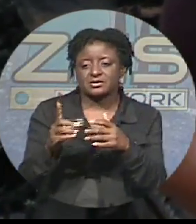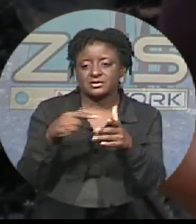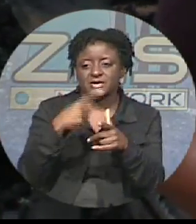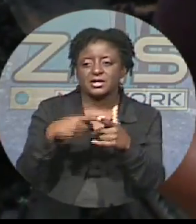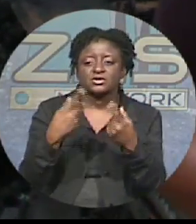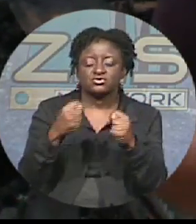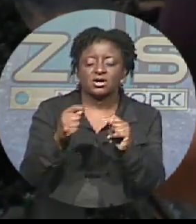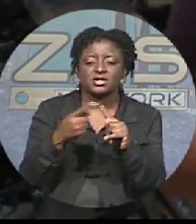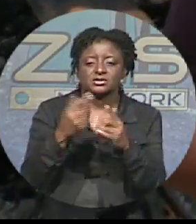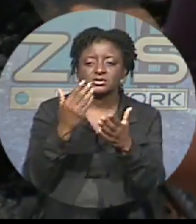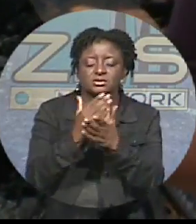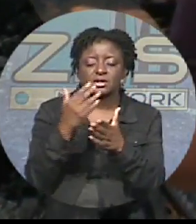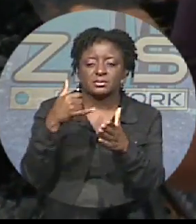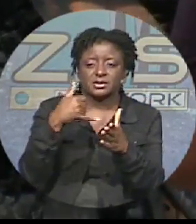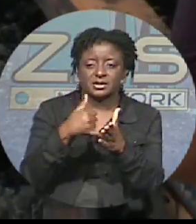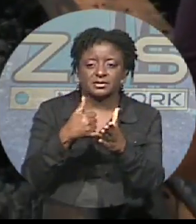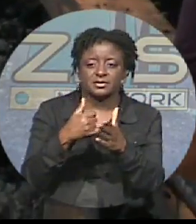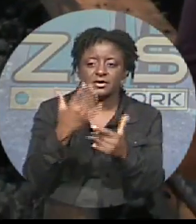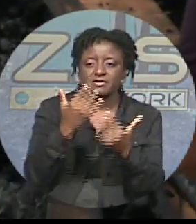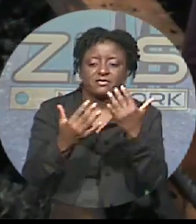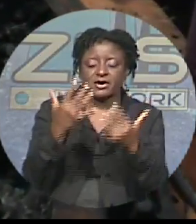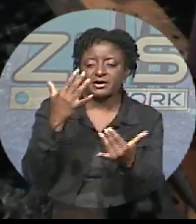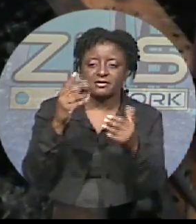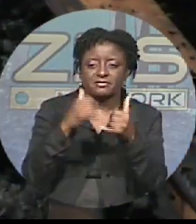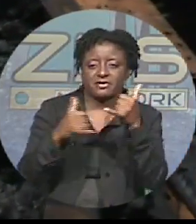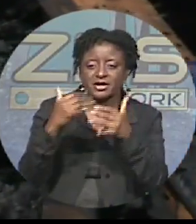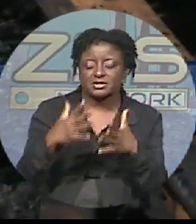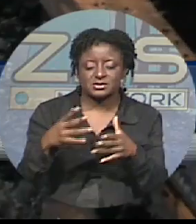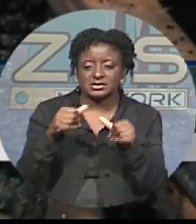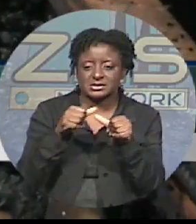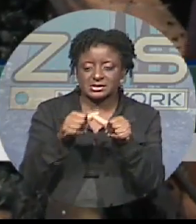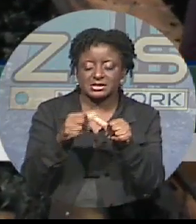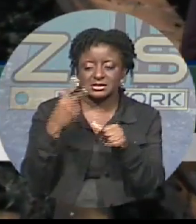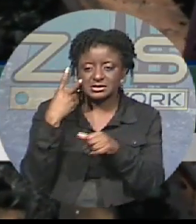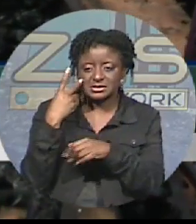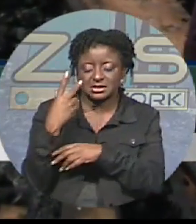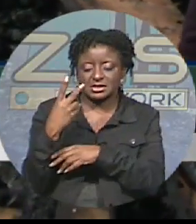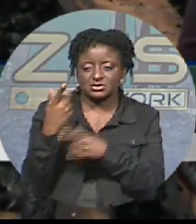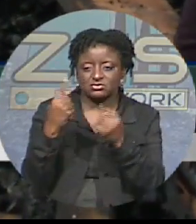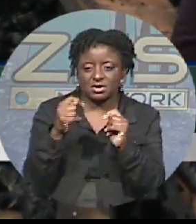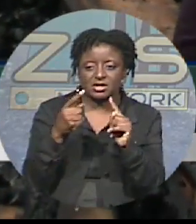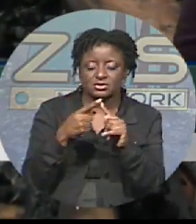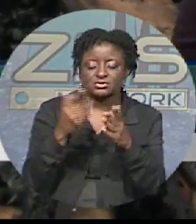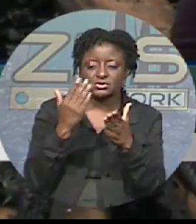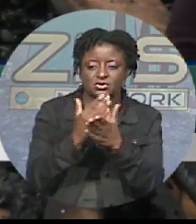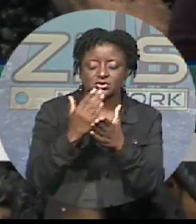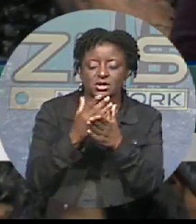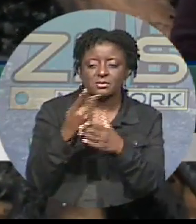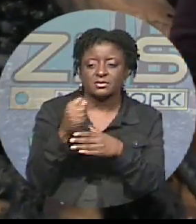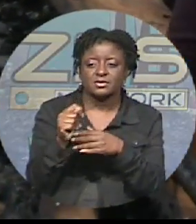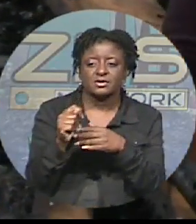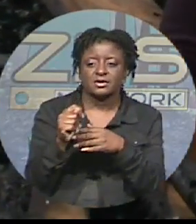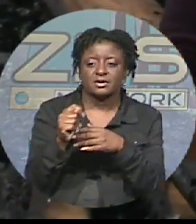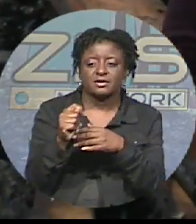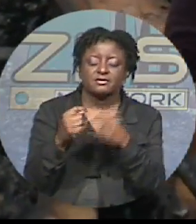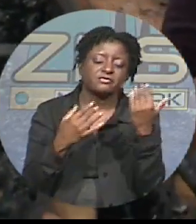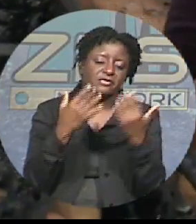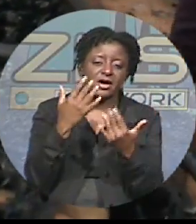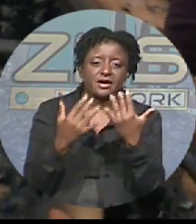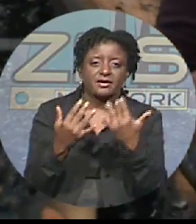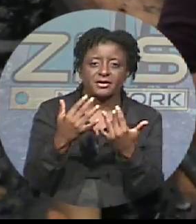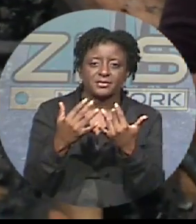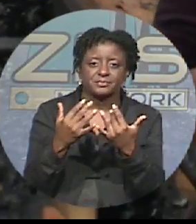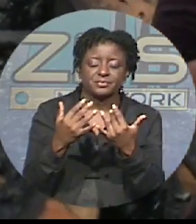News arrived on scene, firefighters could still be seen attempting to out this fire. According to Superintendent of